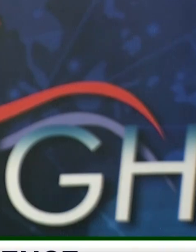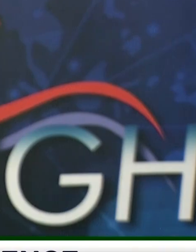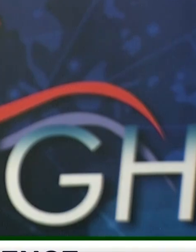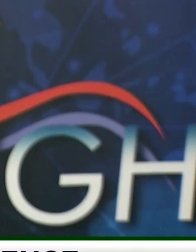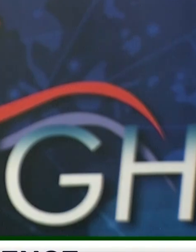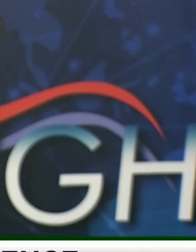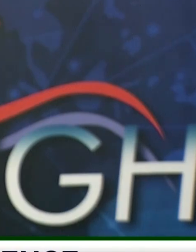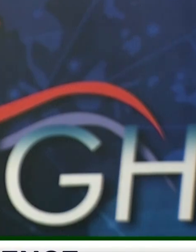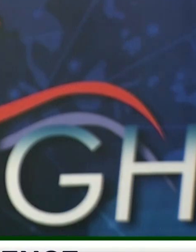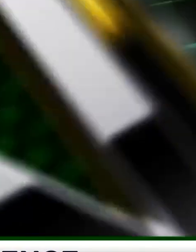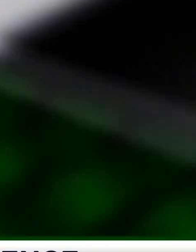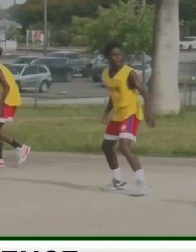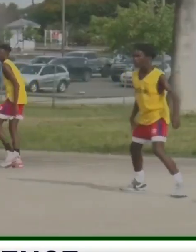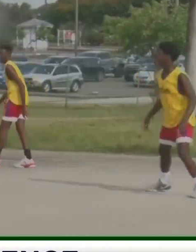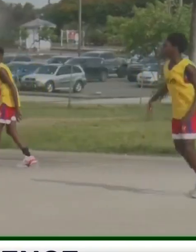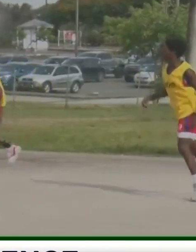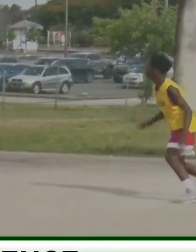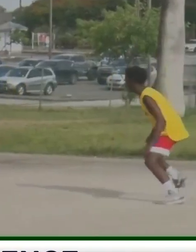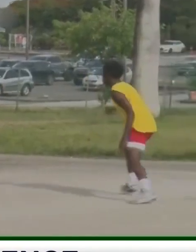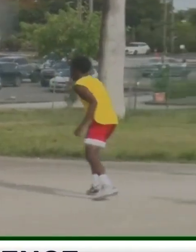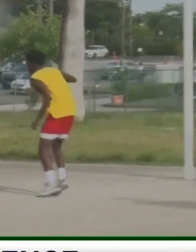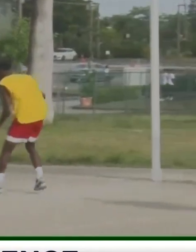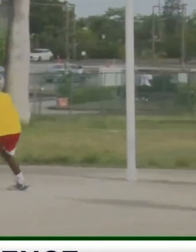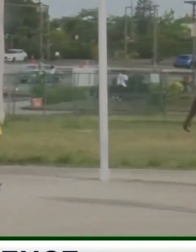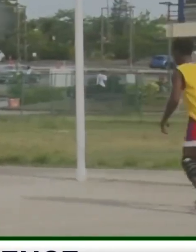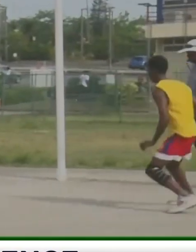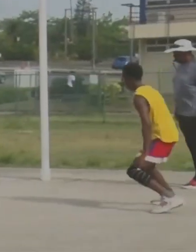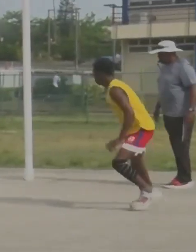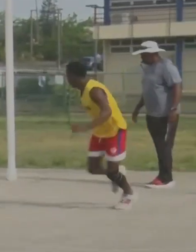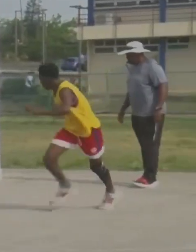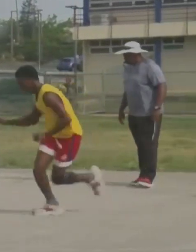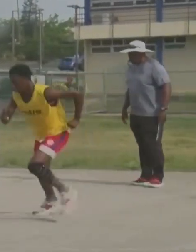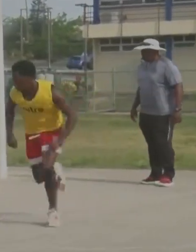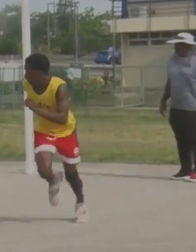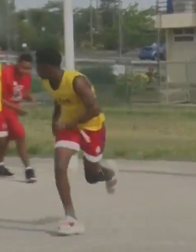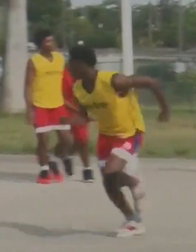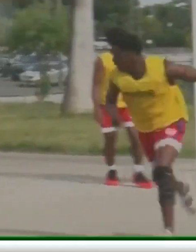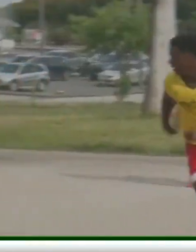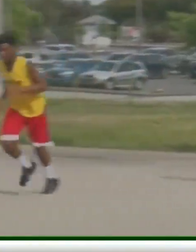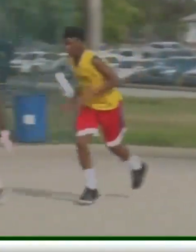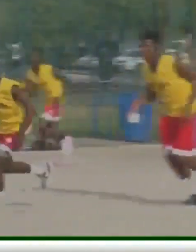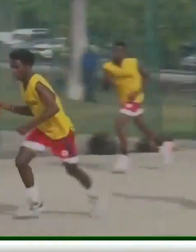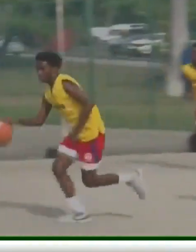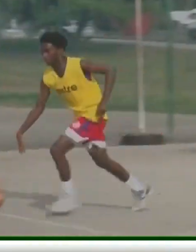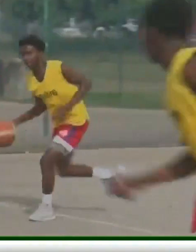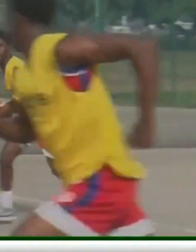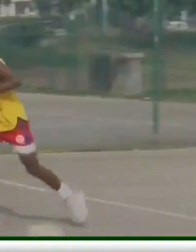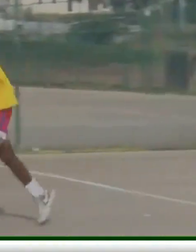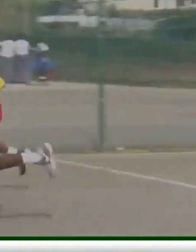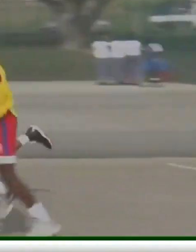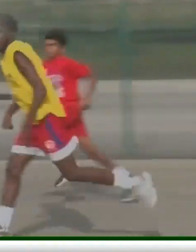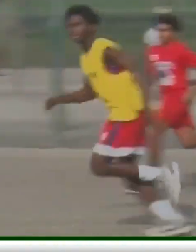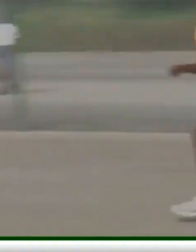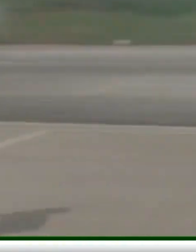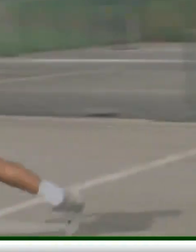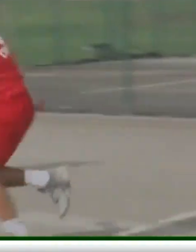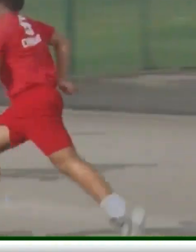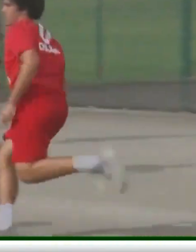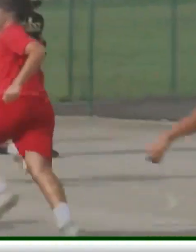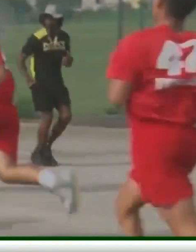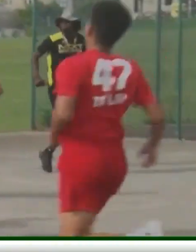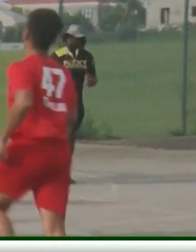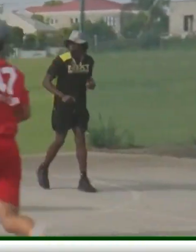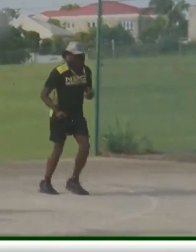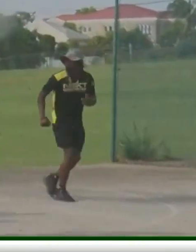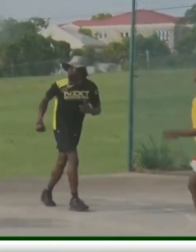reports. We pick up the action in the final quarter, where QC in the yellow bibs were leading